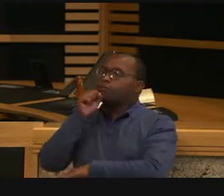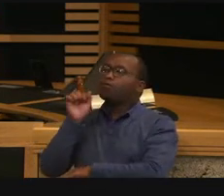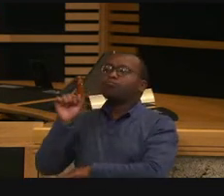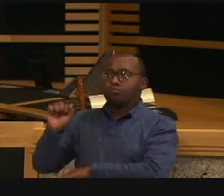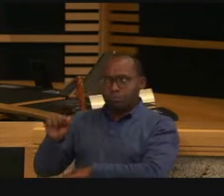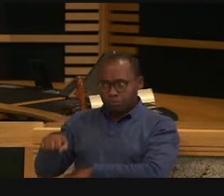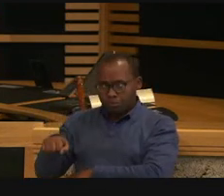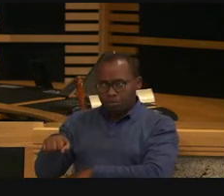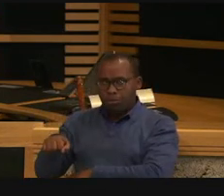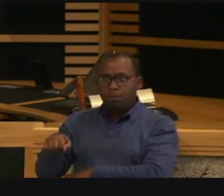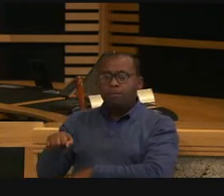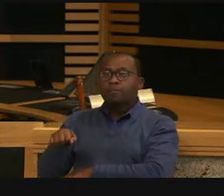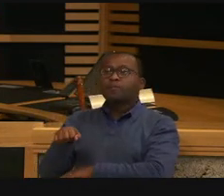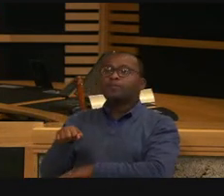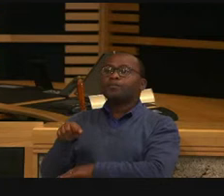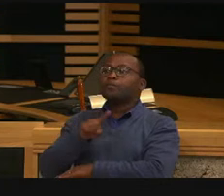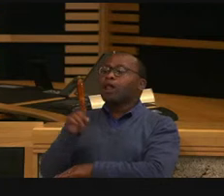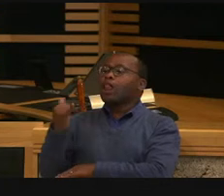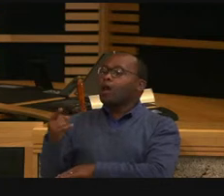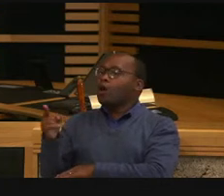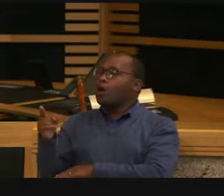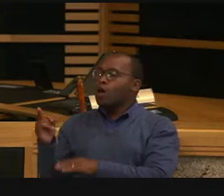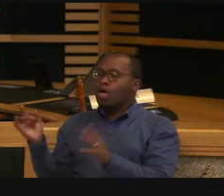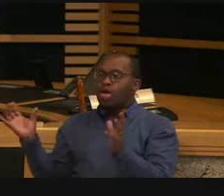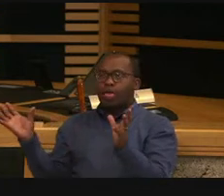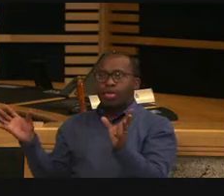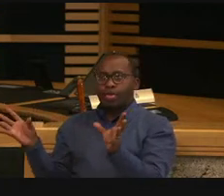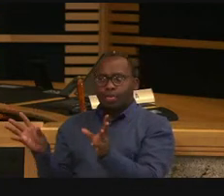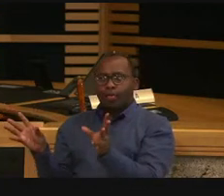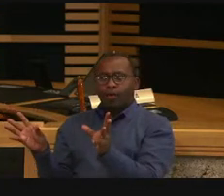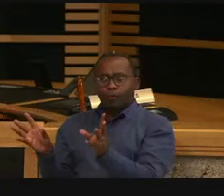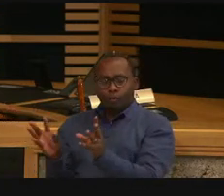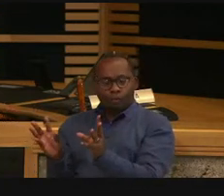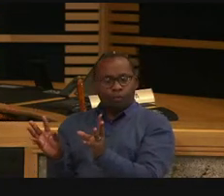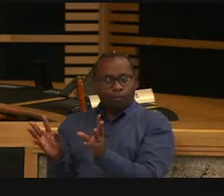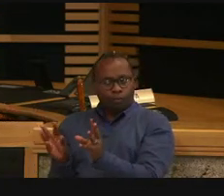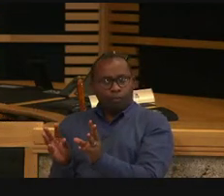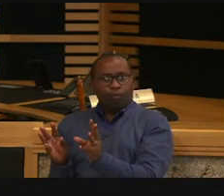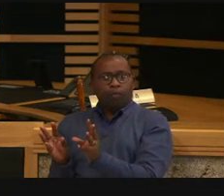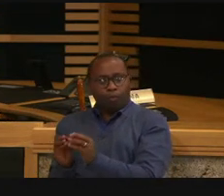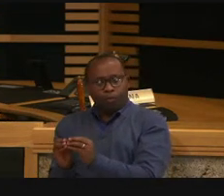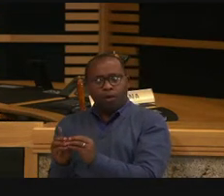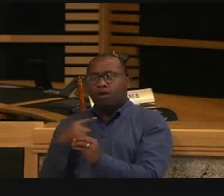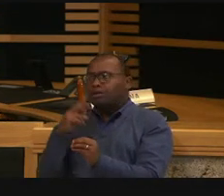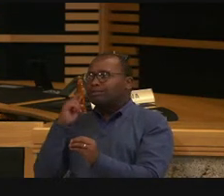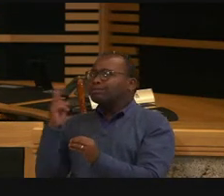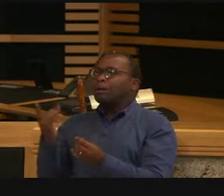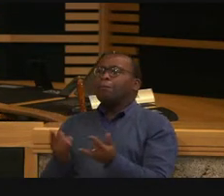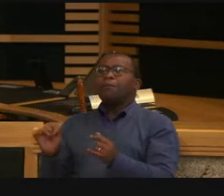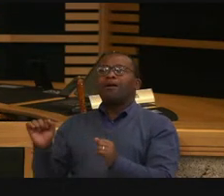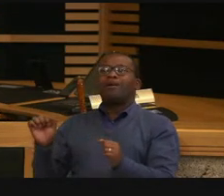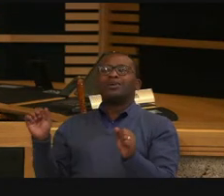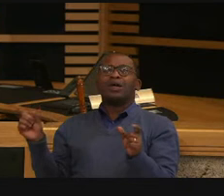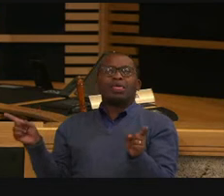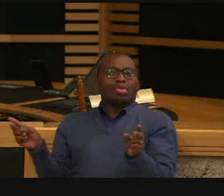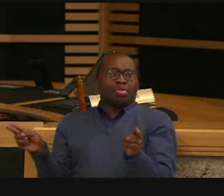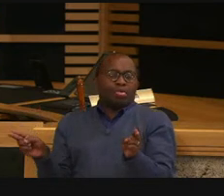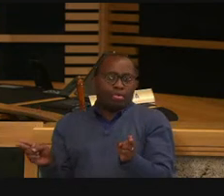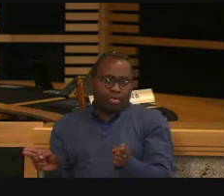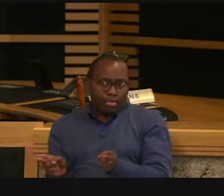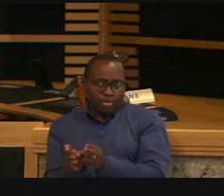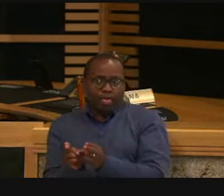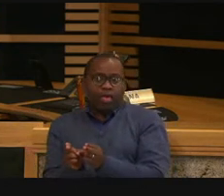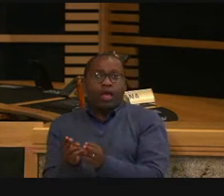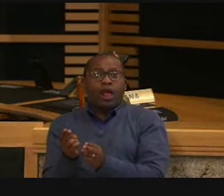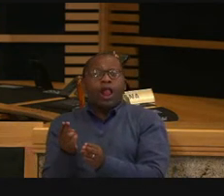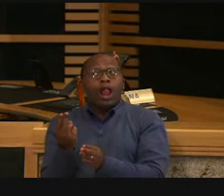these fields are dwindling as traditional growers find their markets shrinking and their place in value chain replaced by commercial